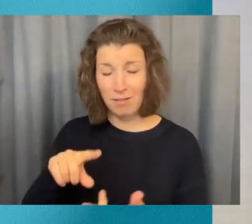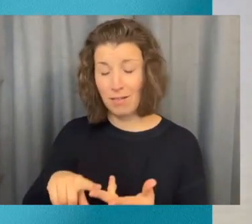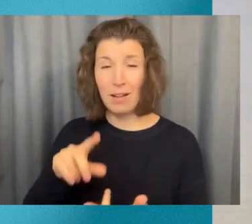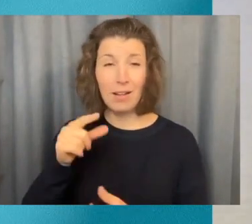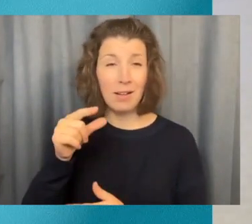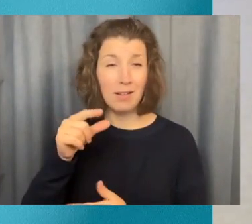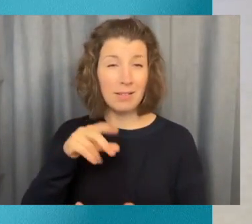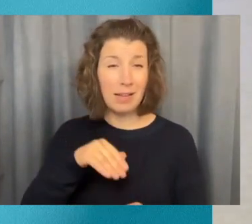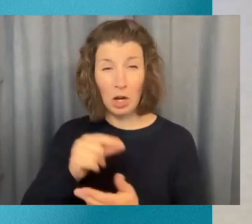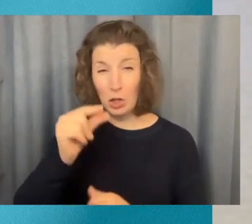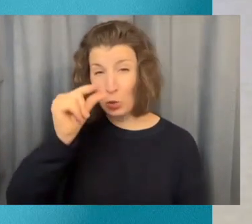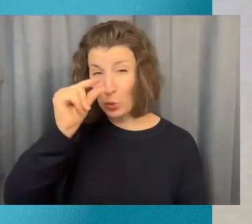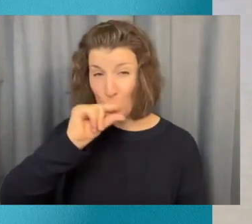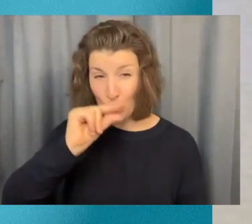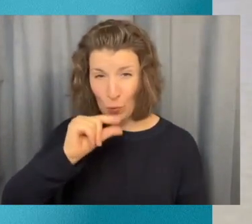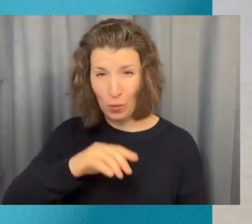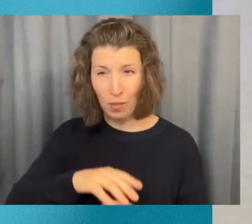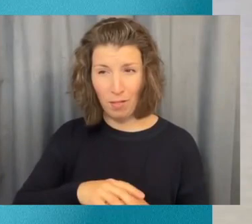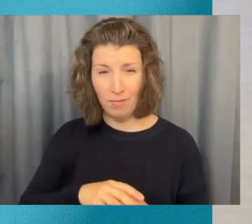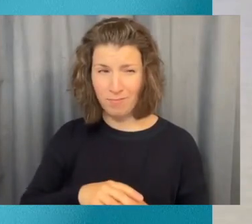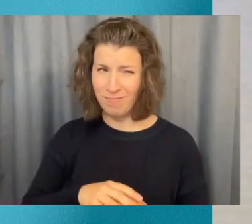place doesn't see you.